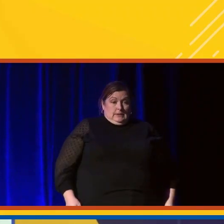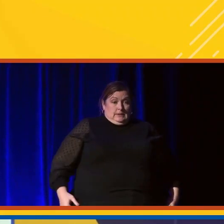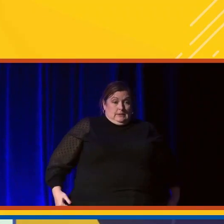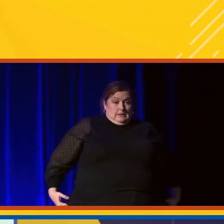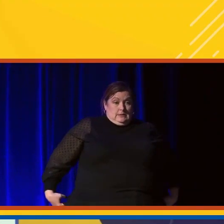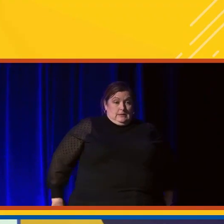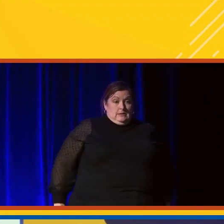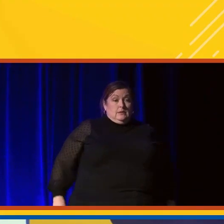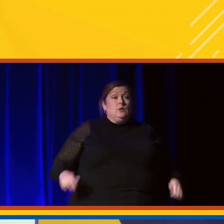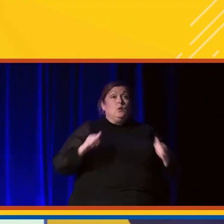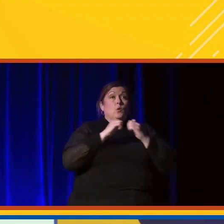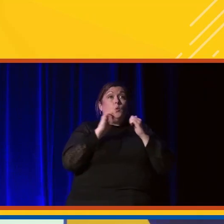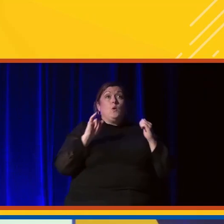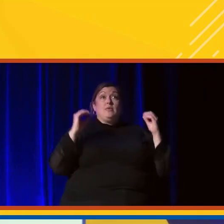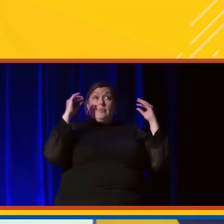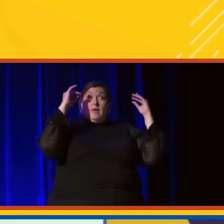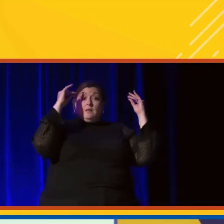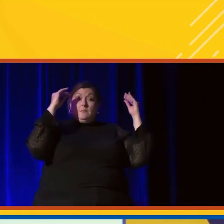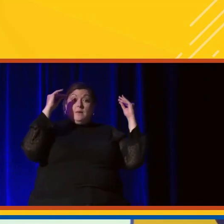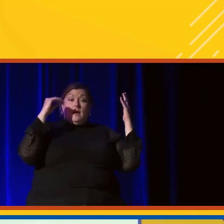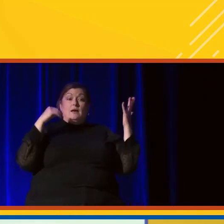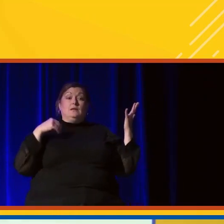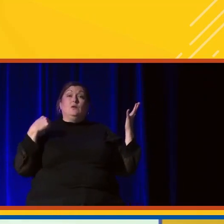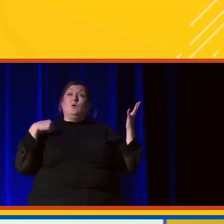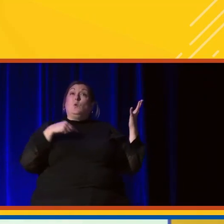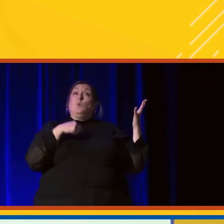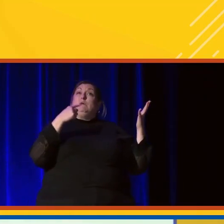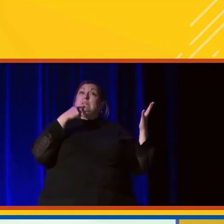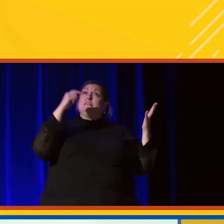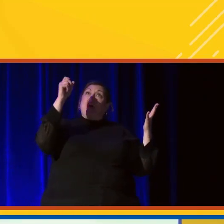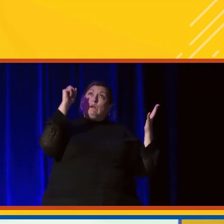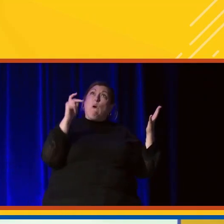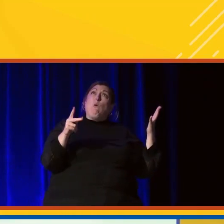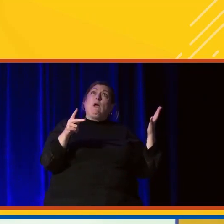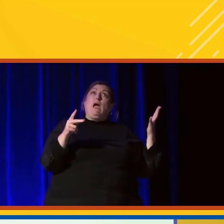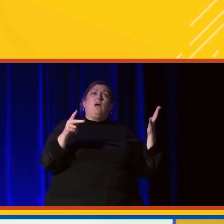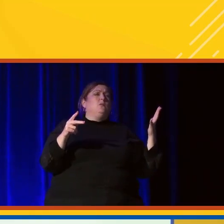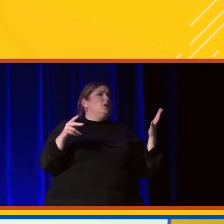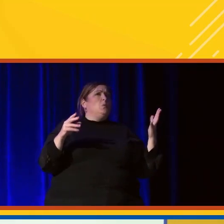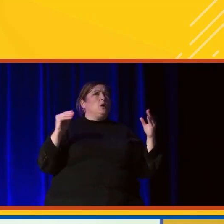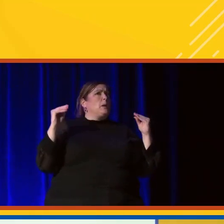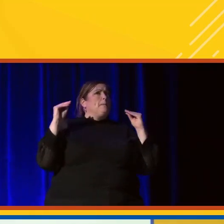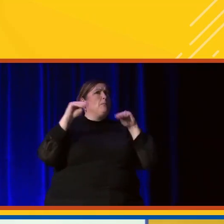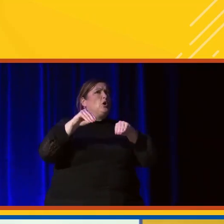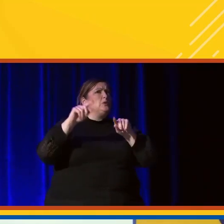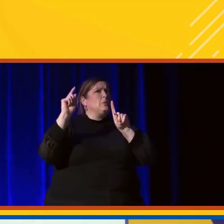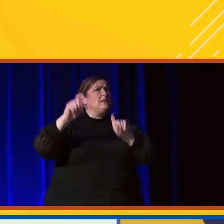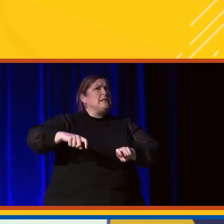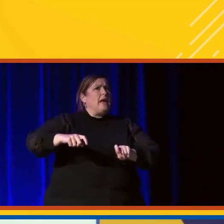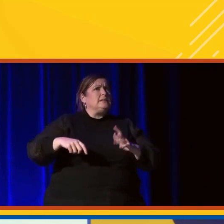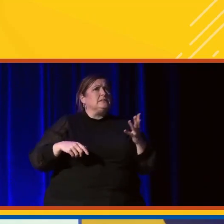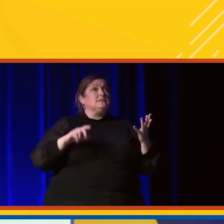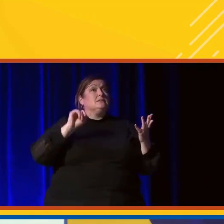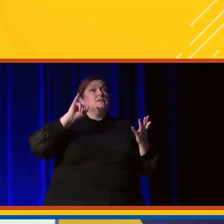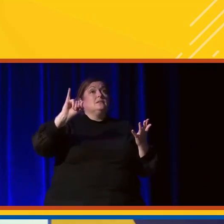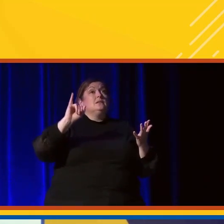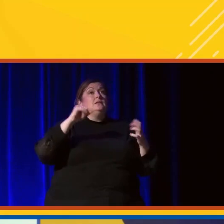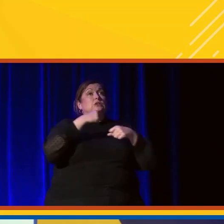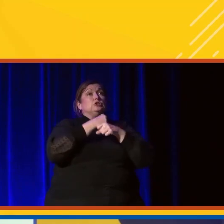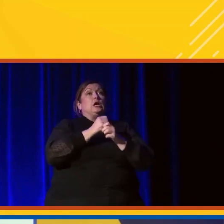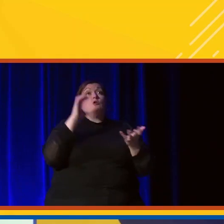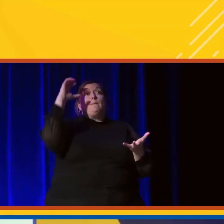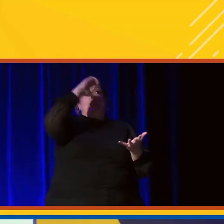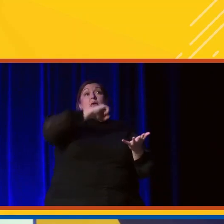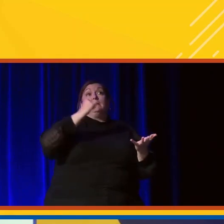With that in mind, and not believing it, we basically said, all right, we're going to put it to the test. The AI generated basically a hypothesis